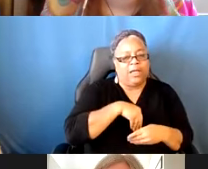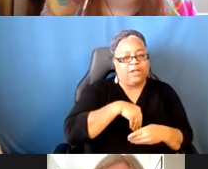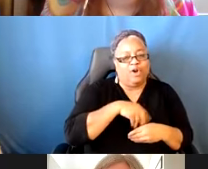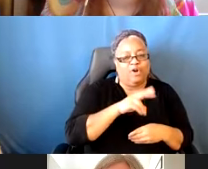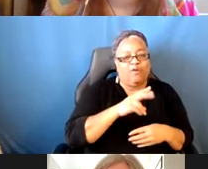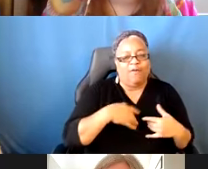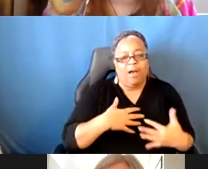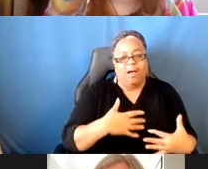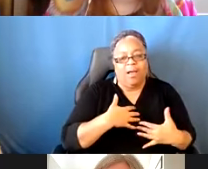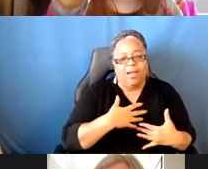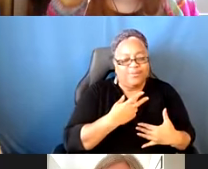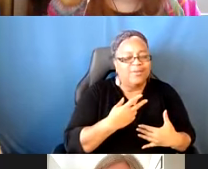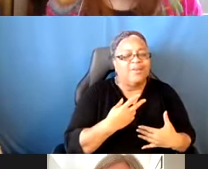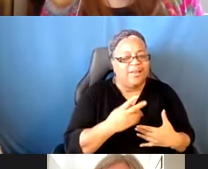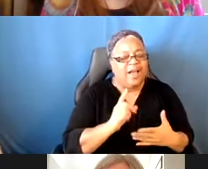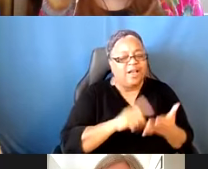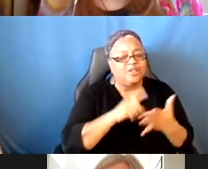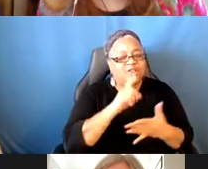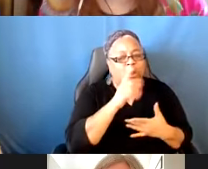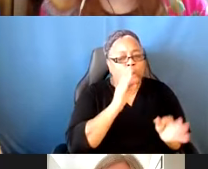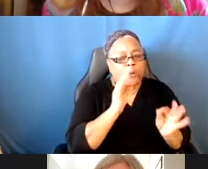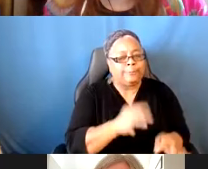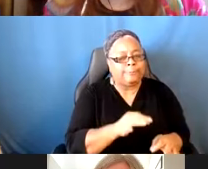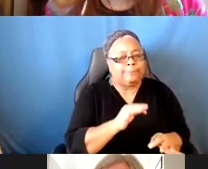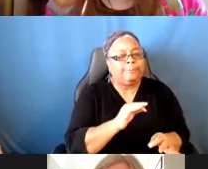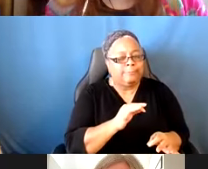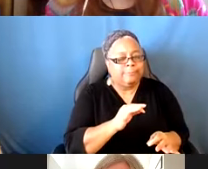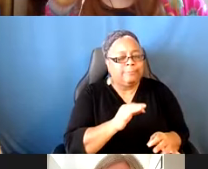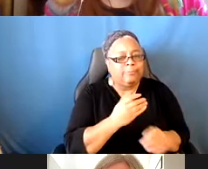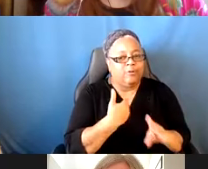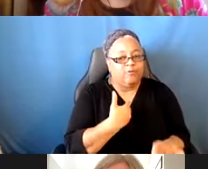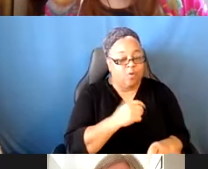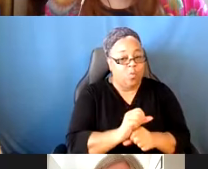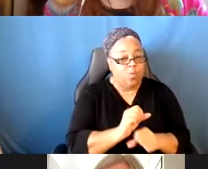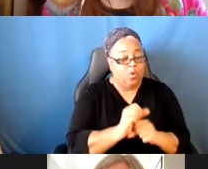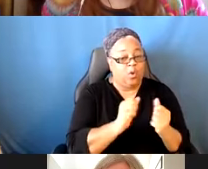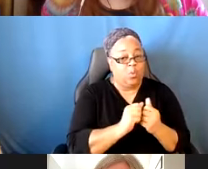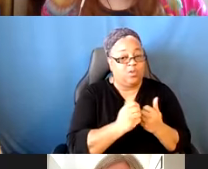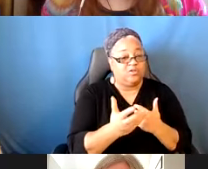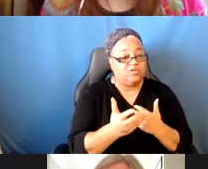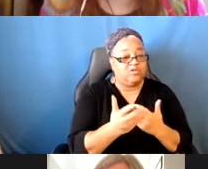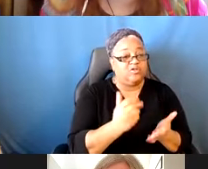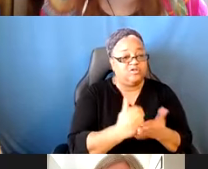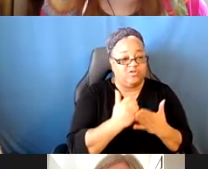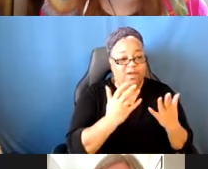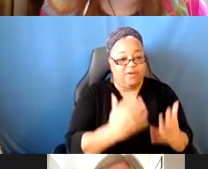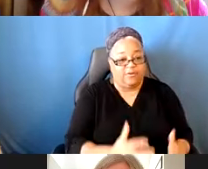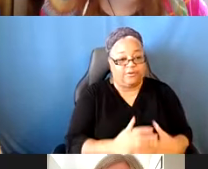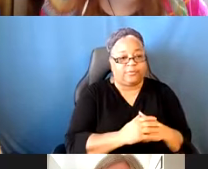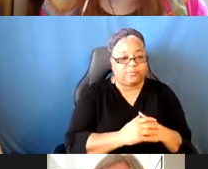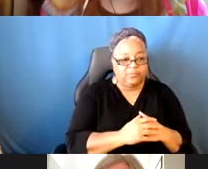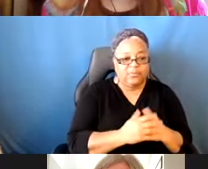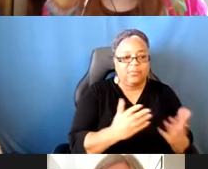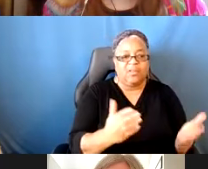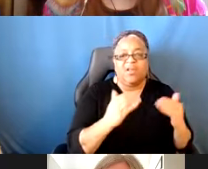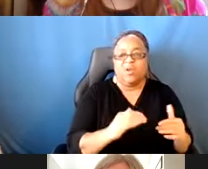judgments before you're working with survivors. We have a link to the movers scale, more links to routes of